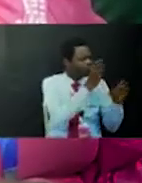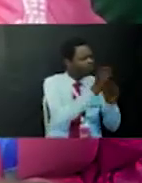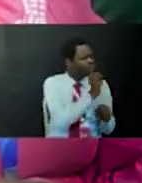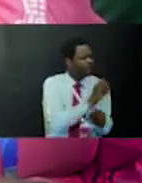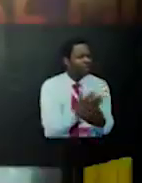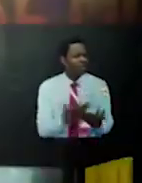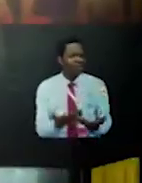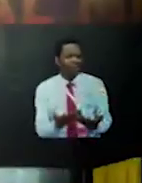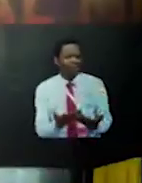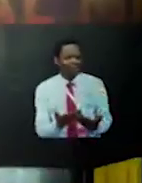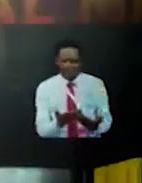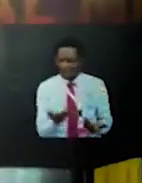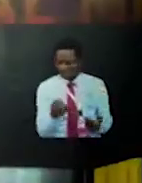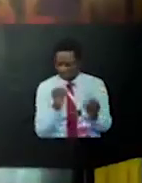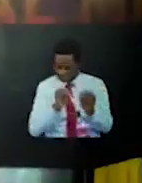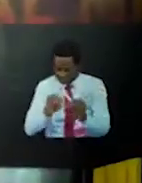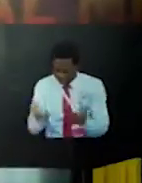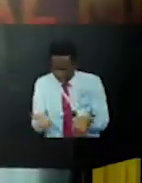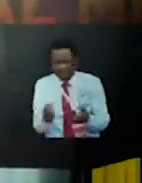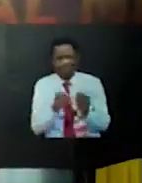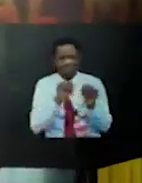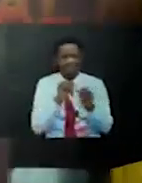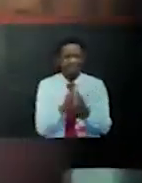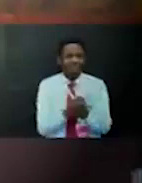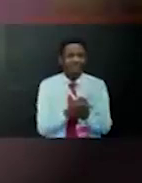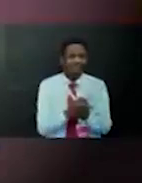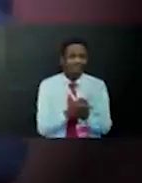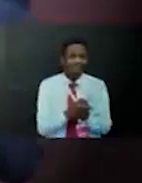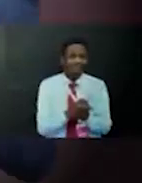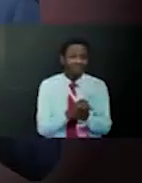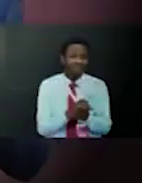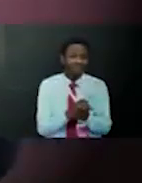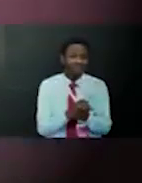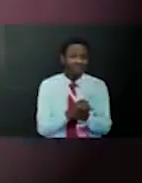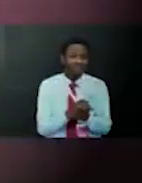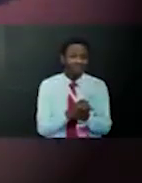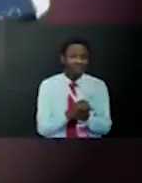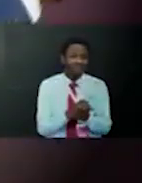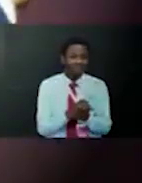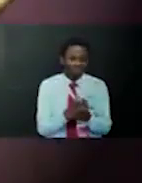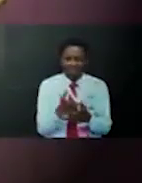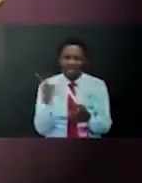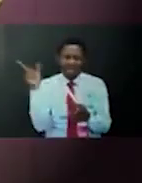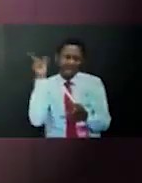So they have been teaching it. So where? She's getting them from the radio.